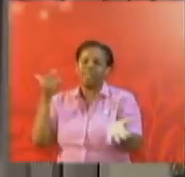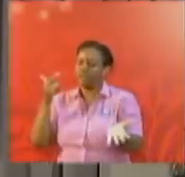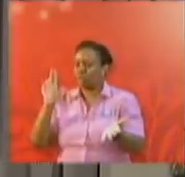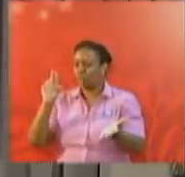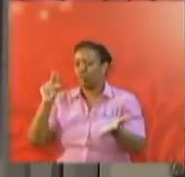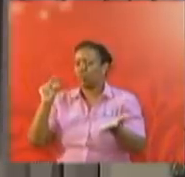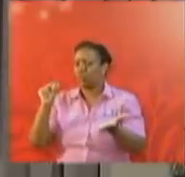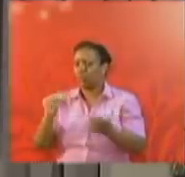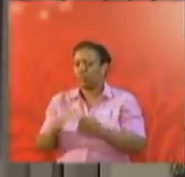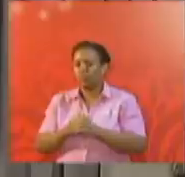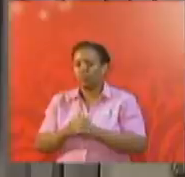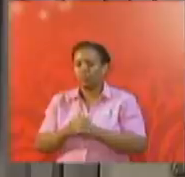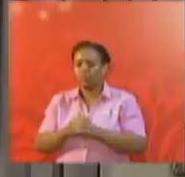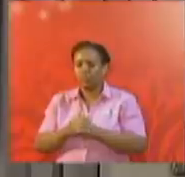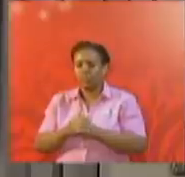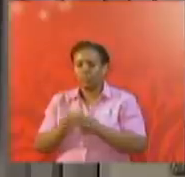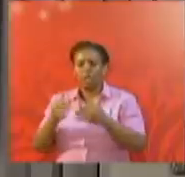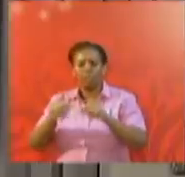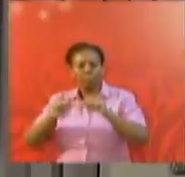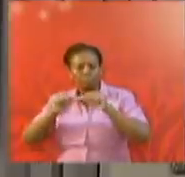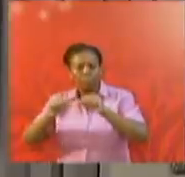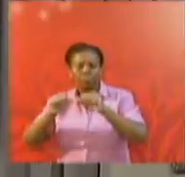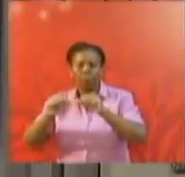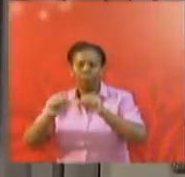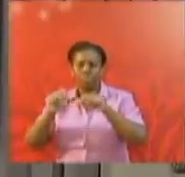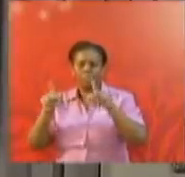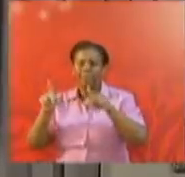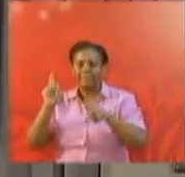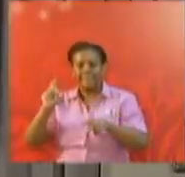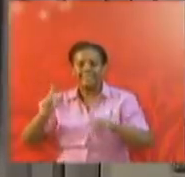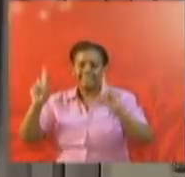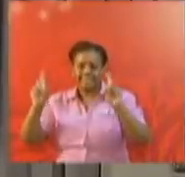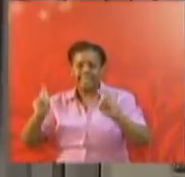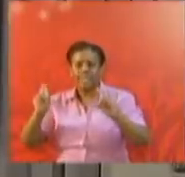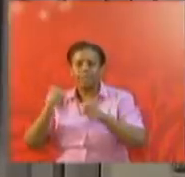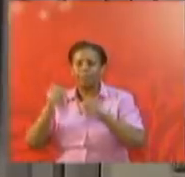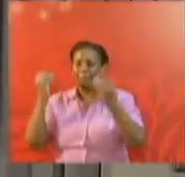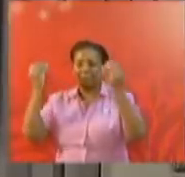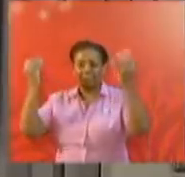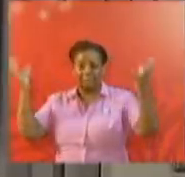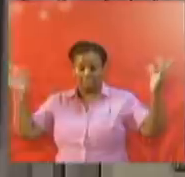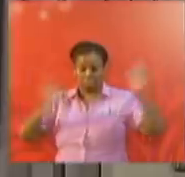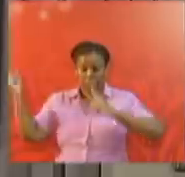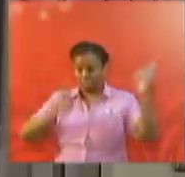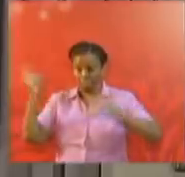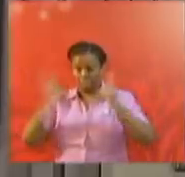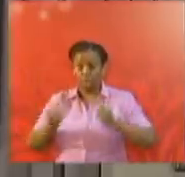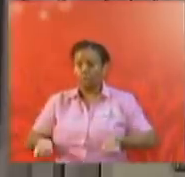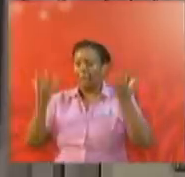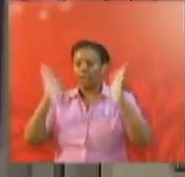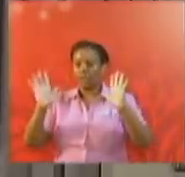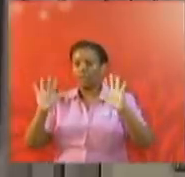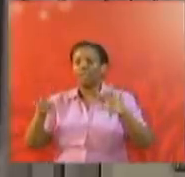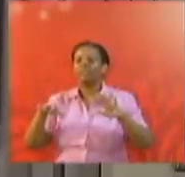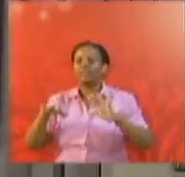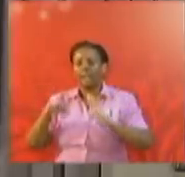keep demand for testing down, because for demand for testing means less persons going to hospital, less